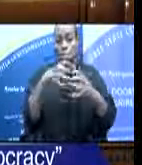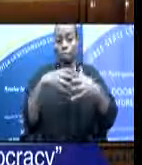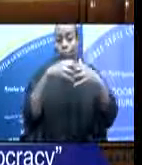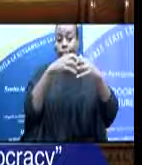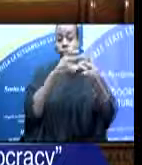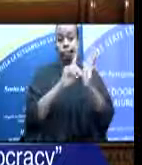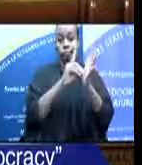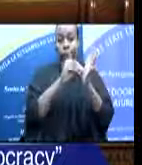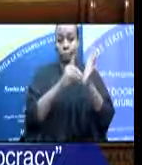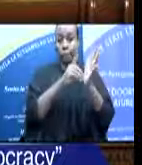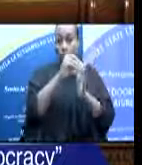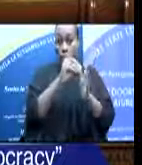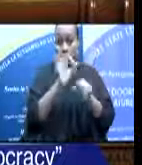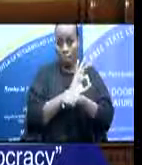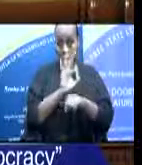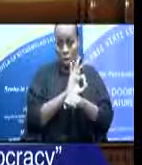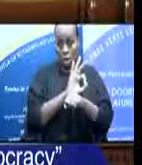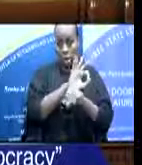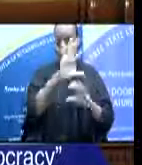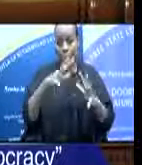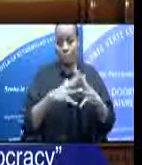and UNICEF.